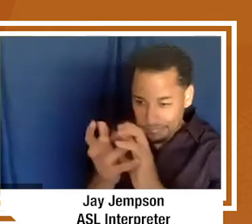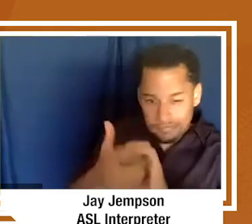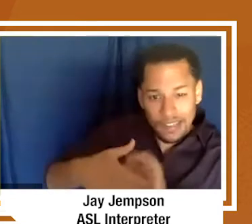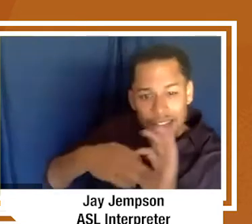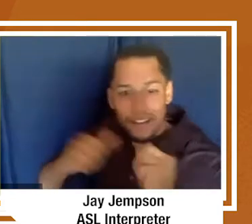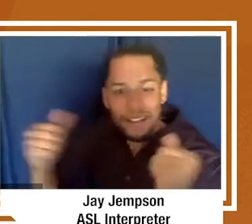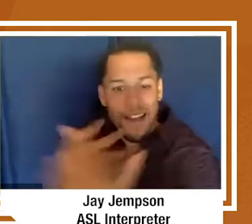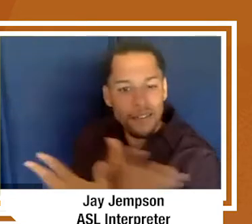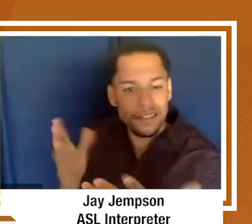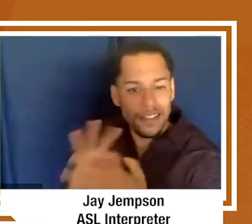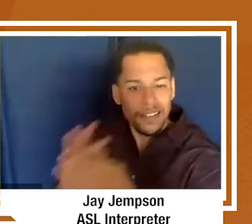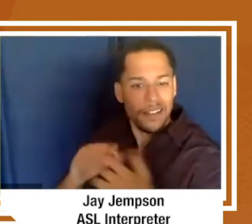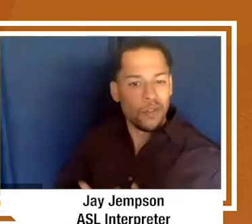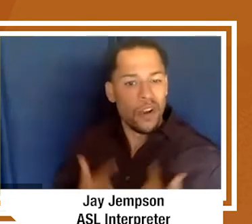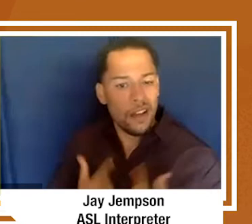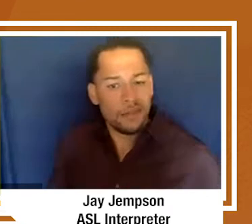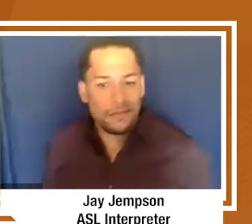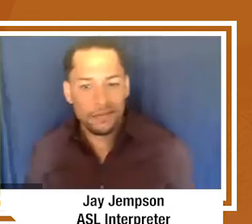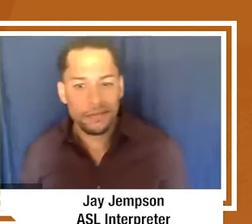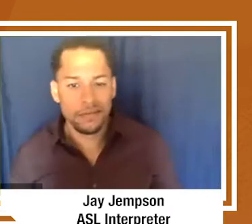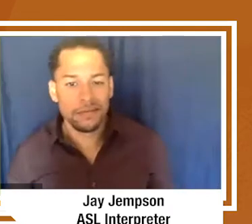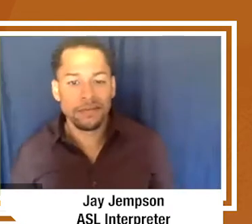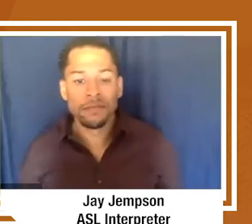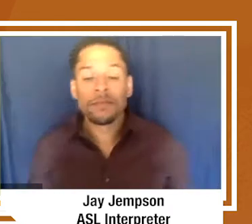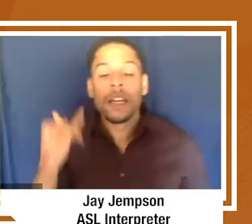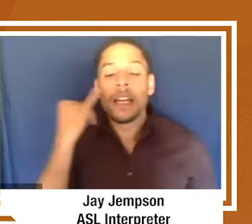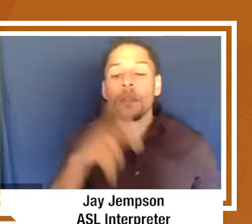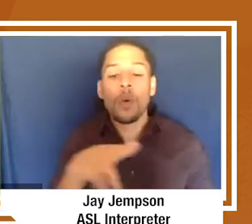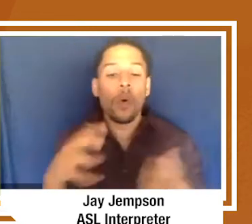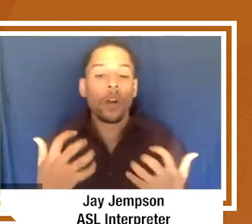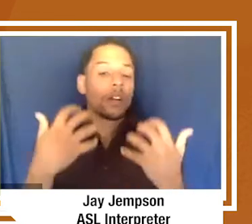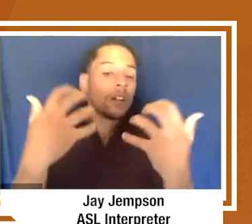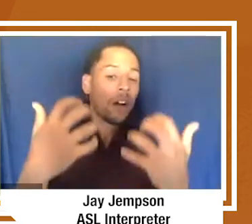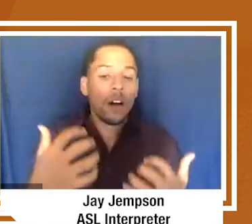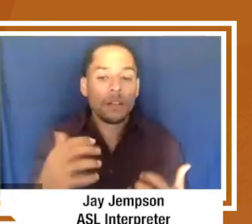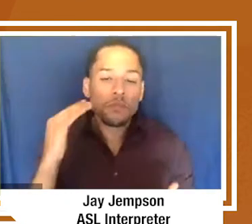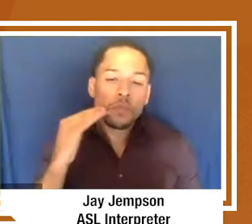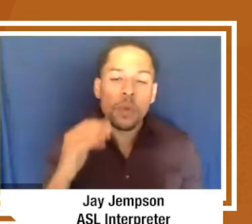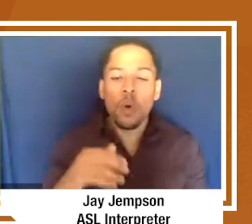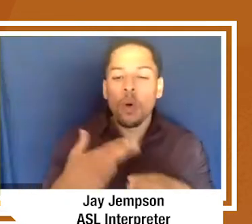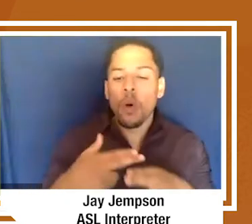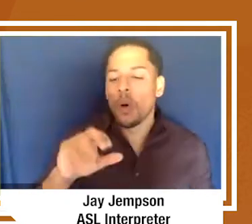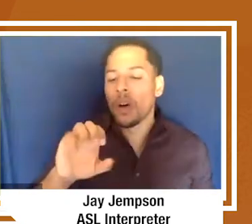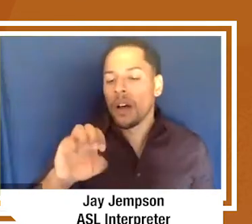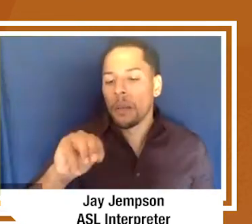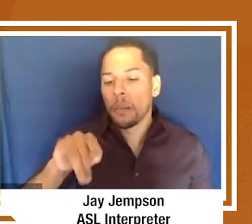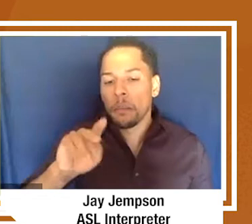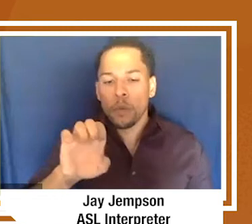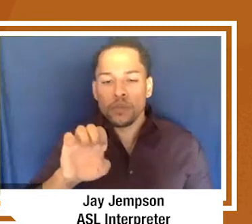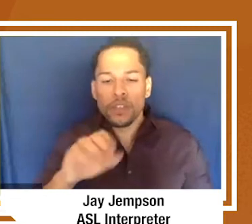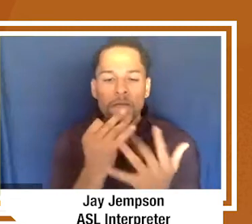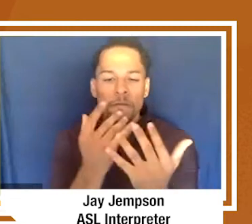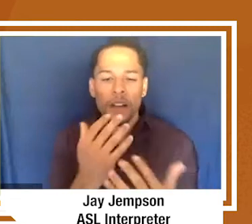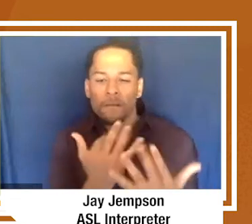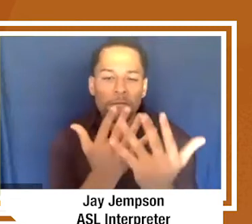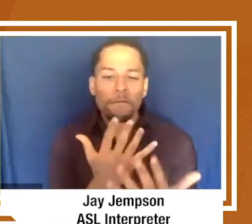life. Wow, that's amazing. And if you're in the audience, you know, send them a fire emoji, because that's amazing